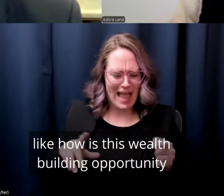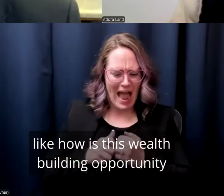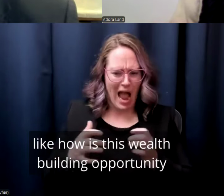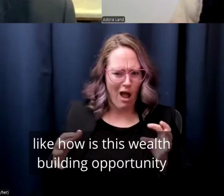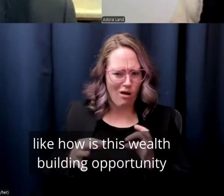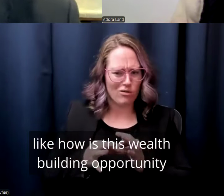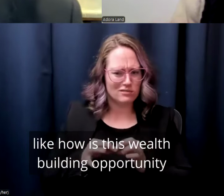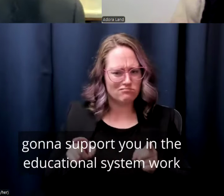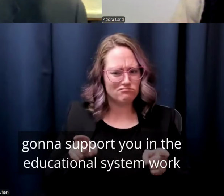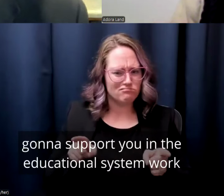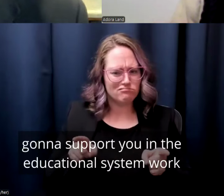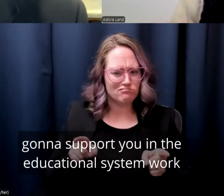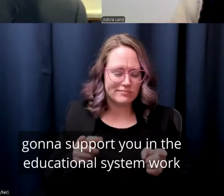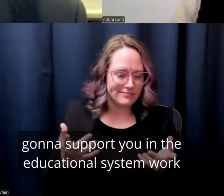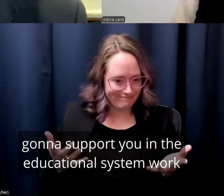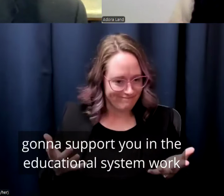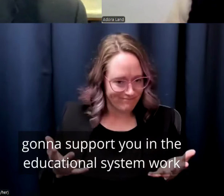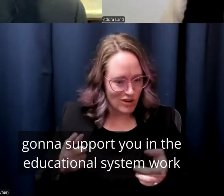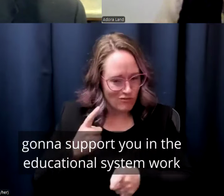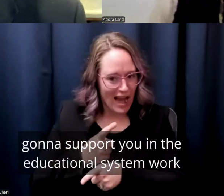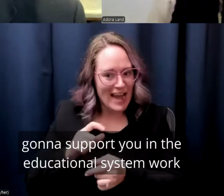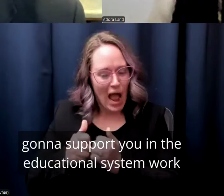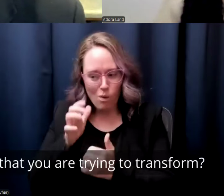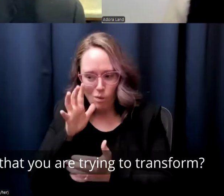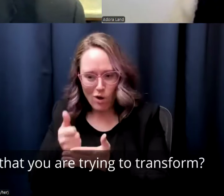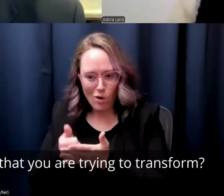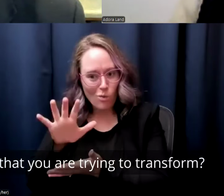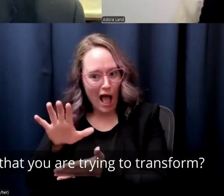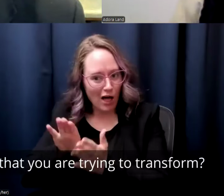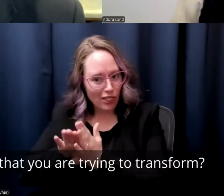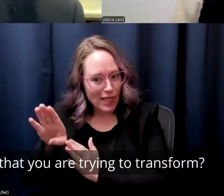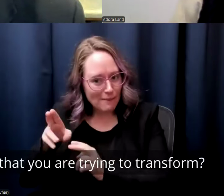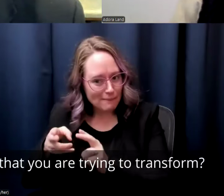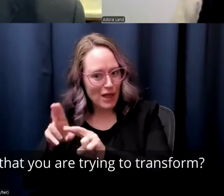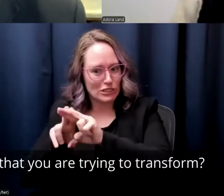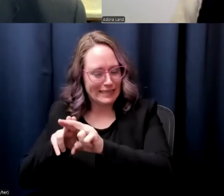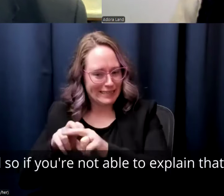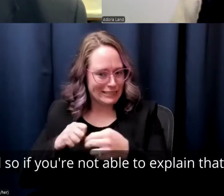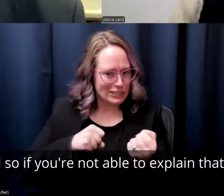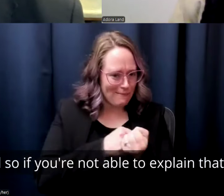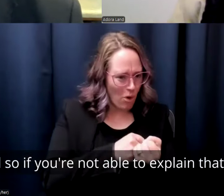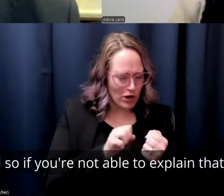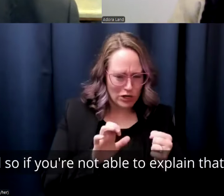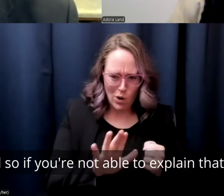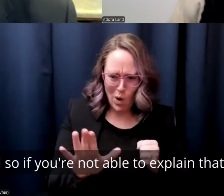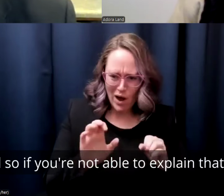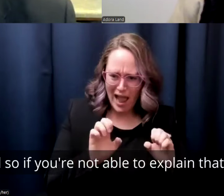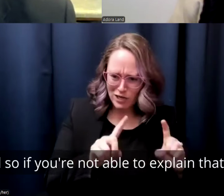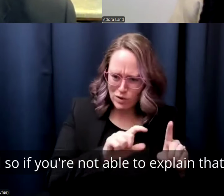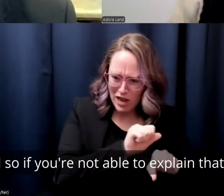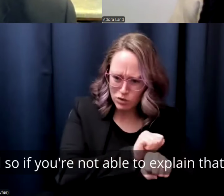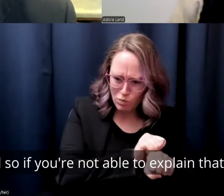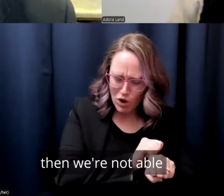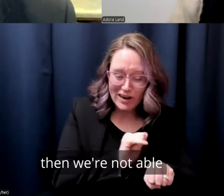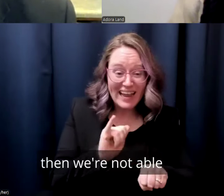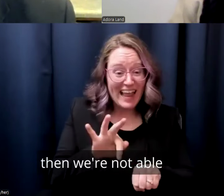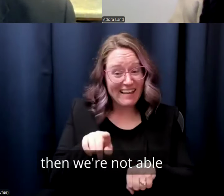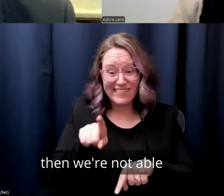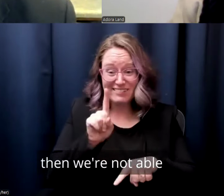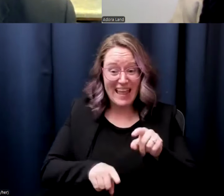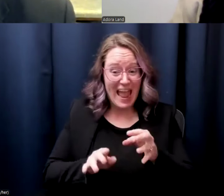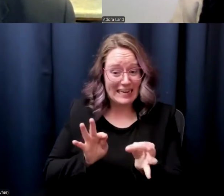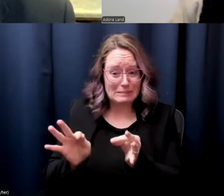building opportunity going to support you in the educational system work that you are trying to transform? And so, if you're not able to explain that, then we're